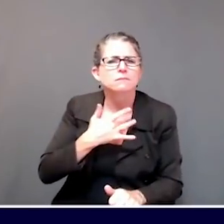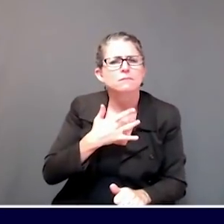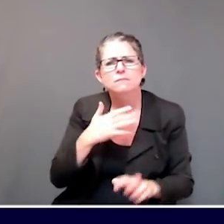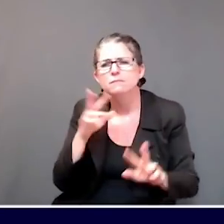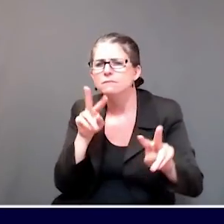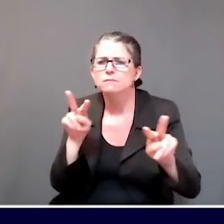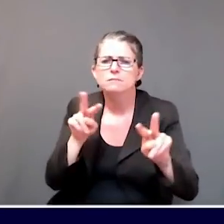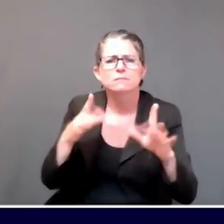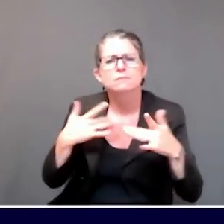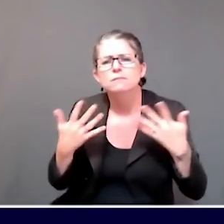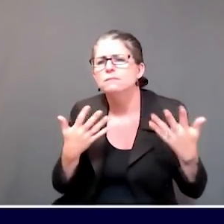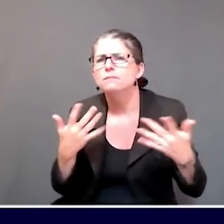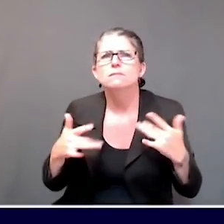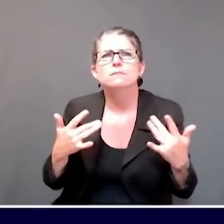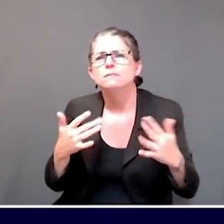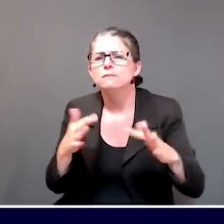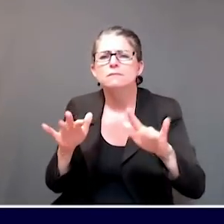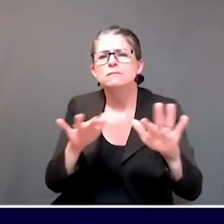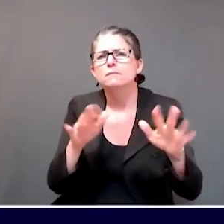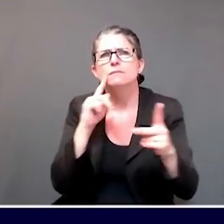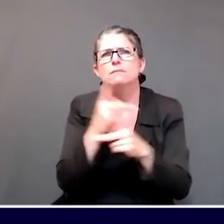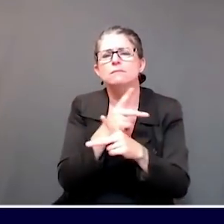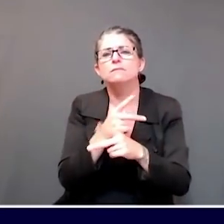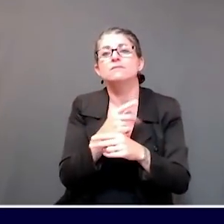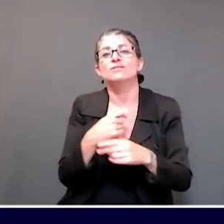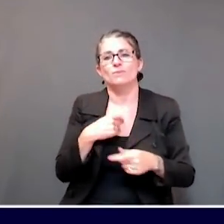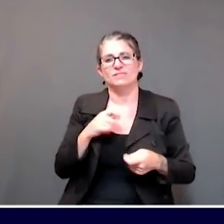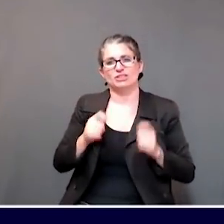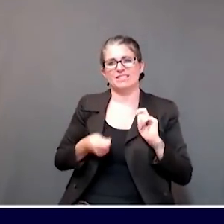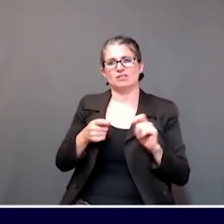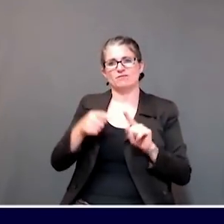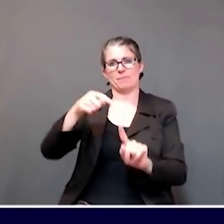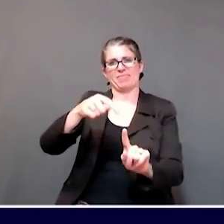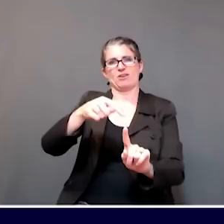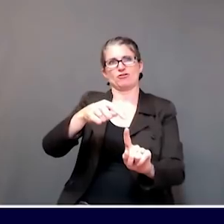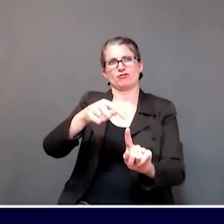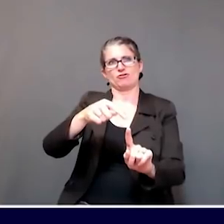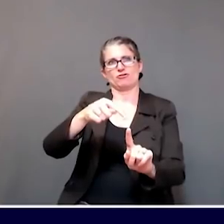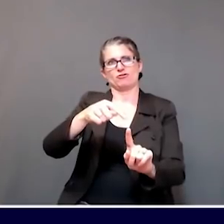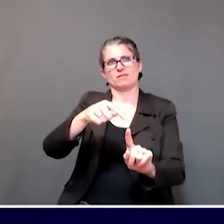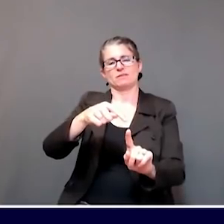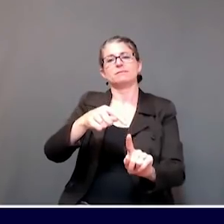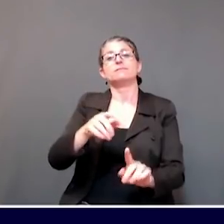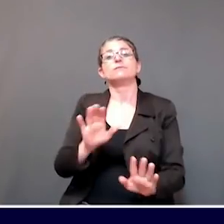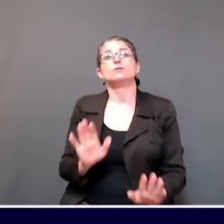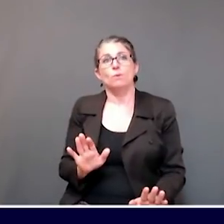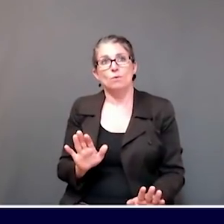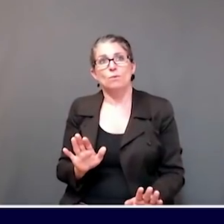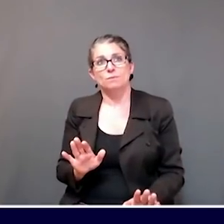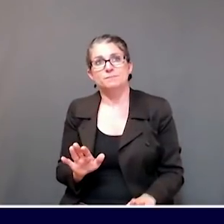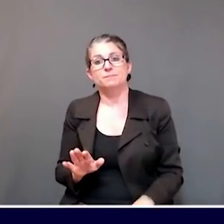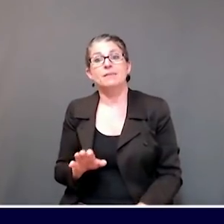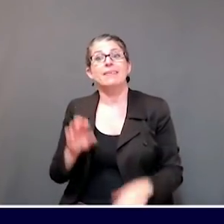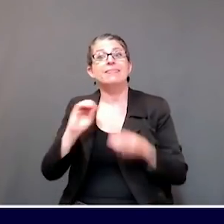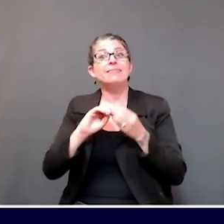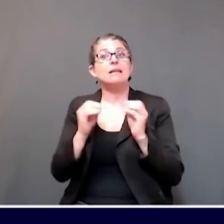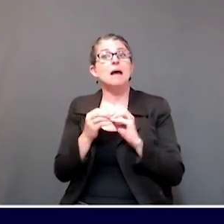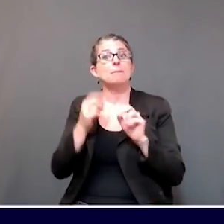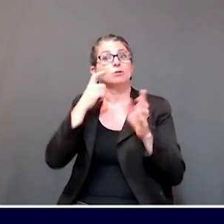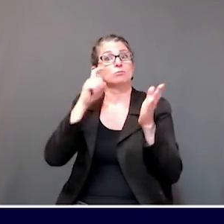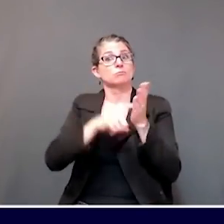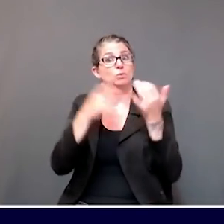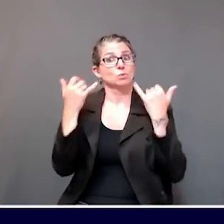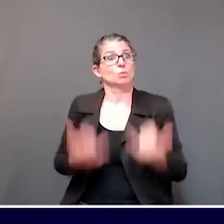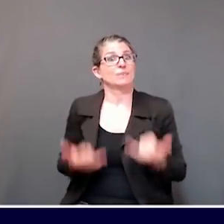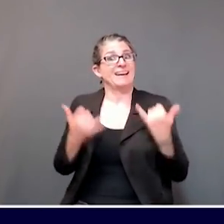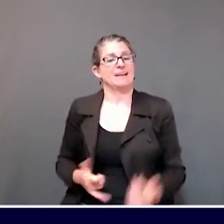is today 8, because that is what's changed in the past 24 hours. We may later, a couple of days from now, find out that one